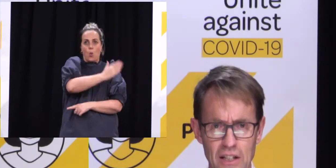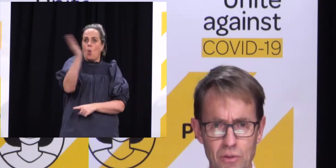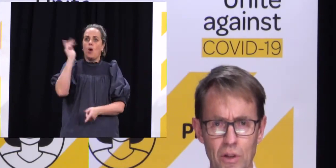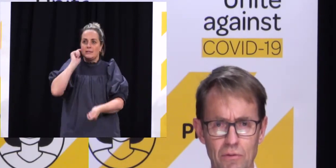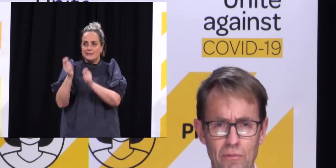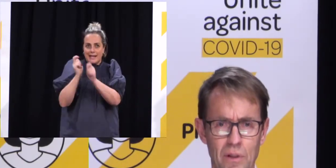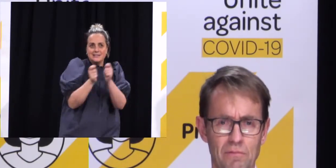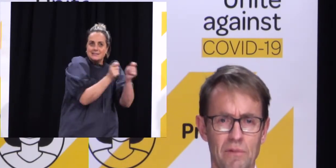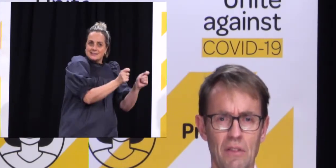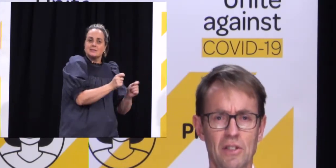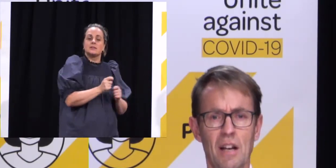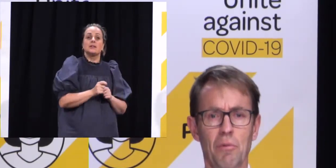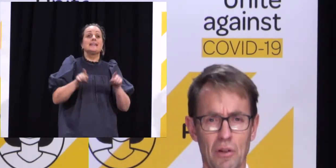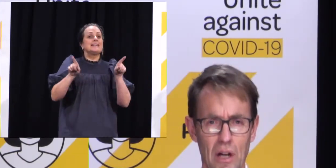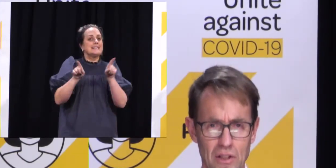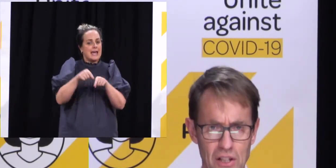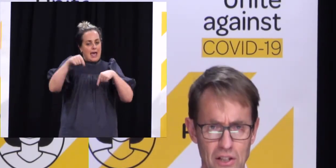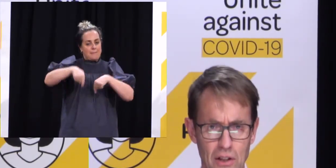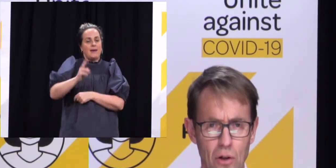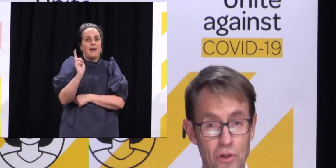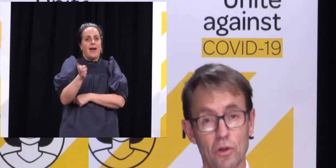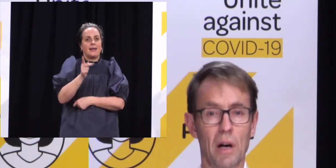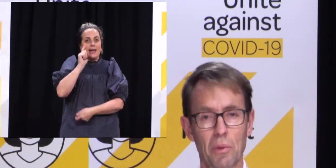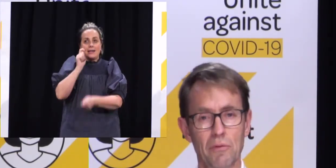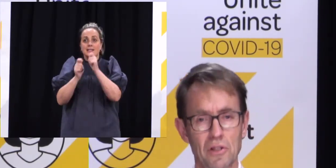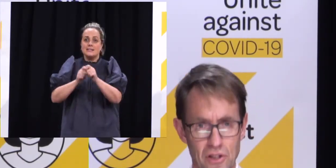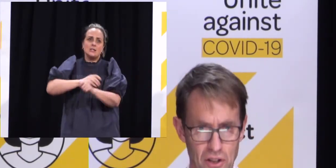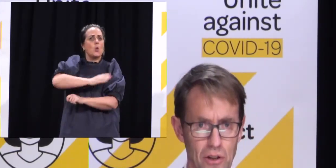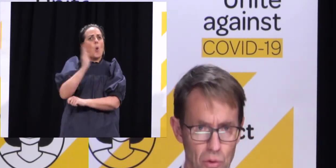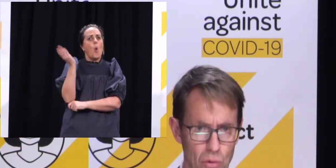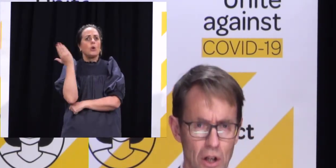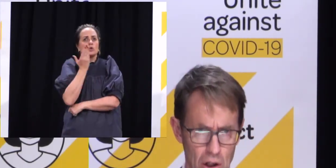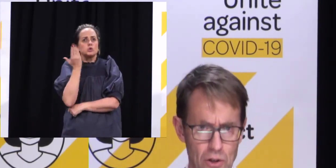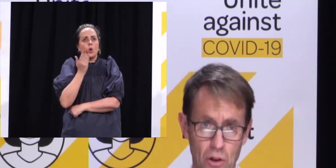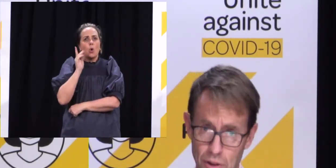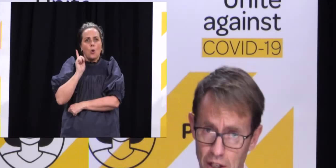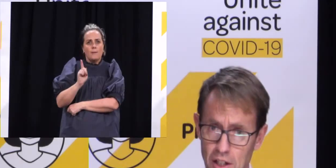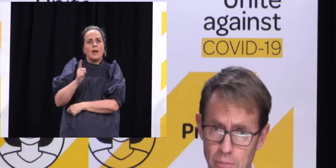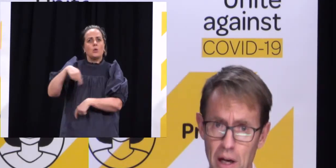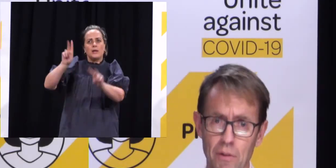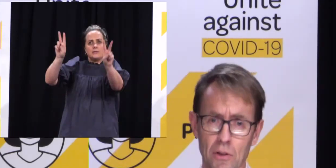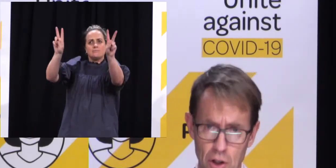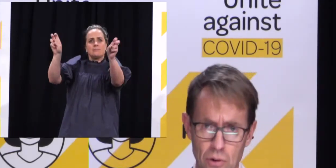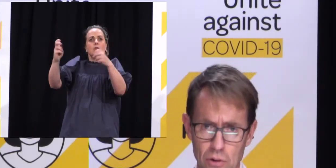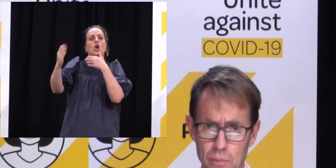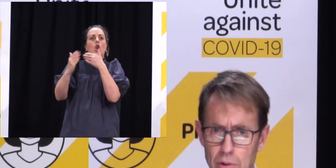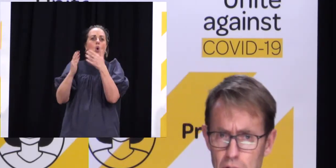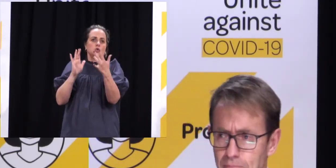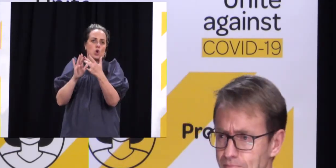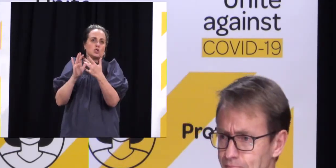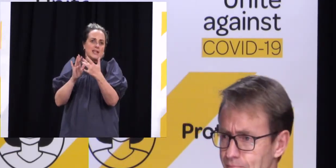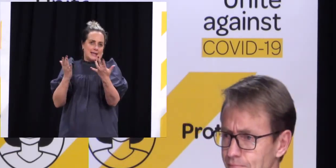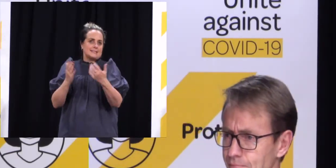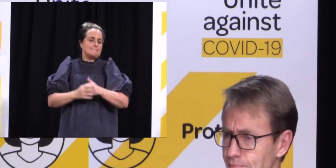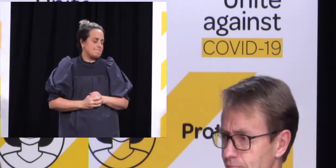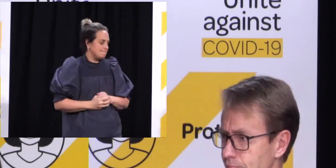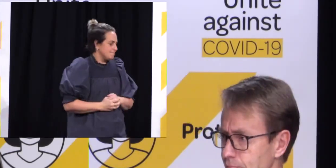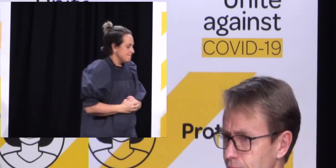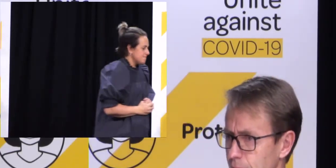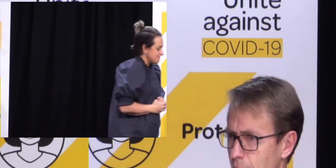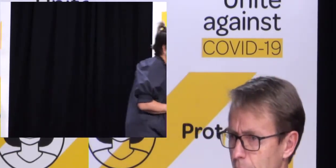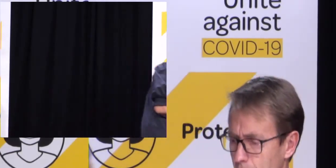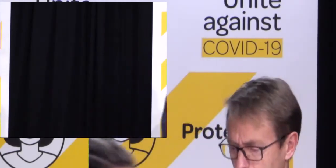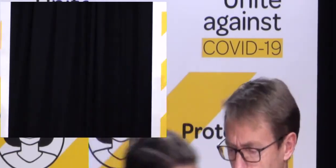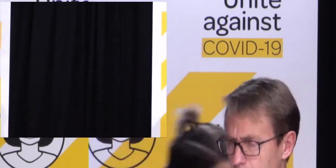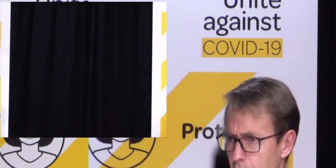this case, we've done the same thing around testing the whole school, but we've considered them all close contacts as part of our Delta response. Yeah, I'll come to you,